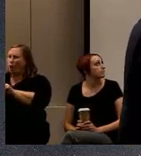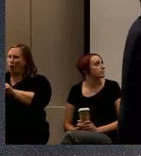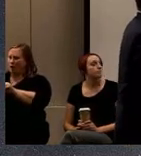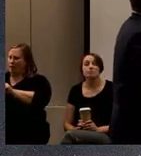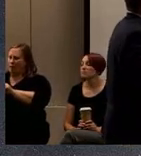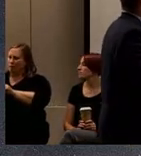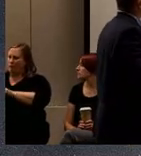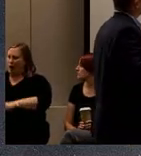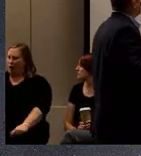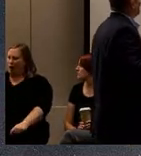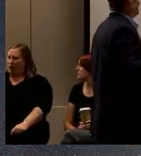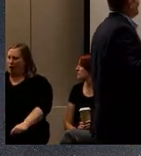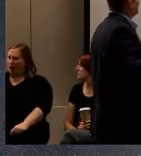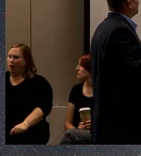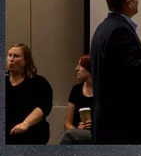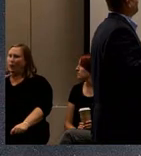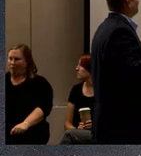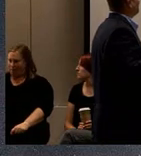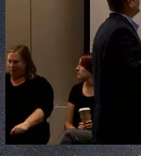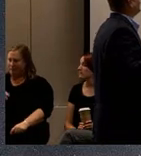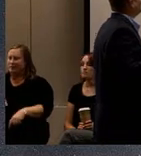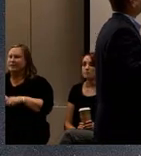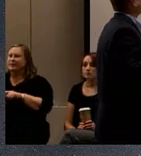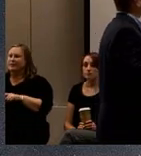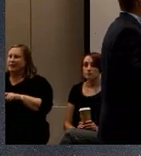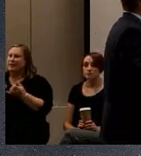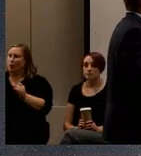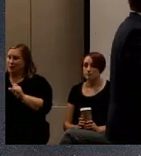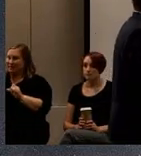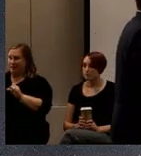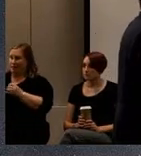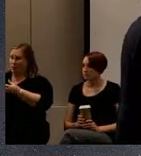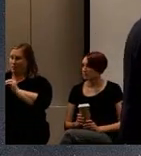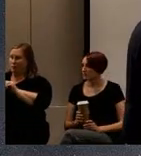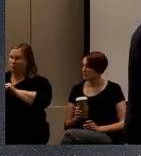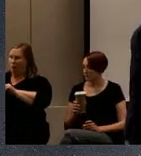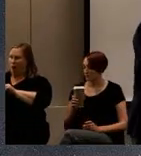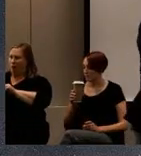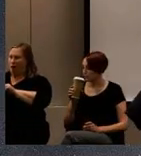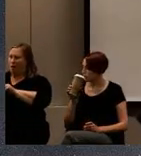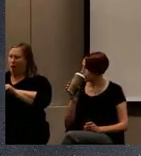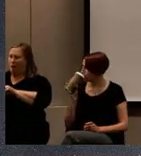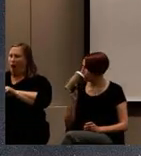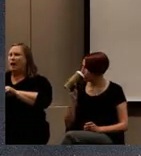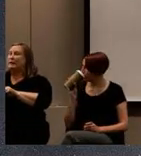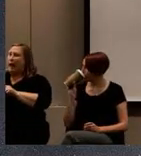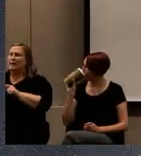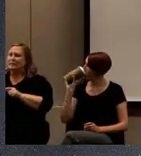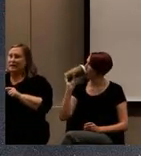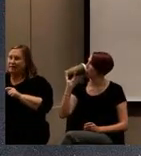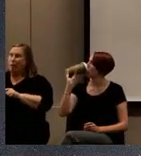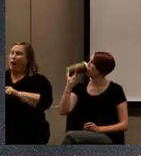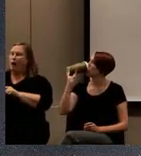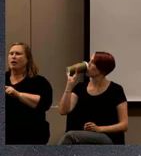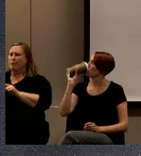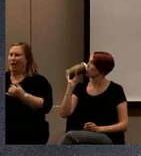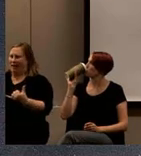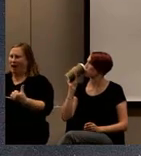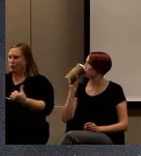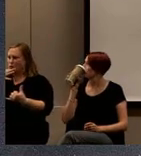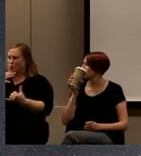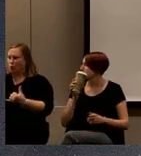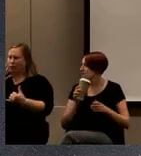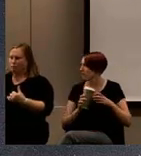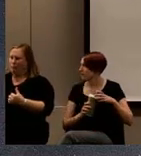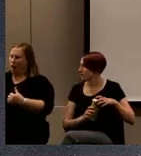population. And then we're still going to see those numbers going up, but not as significantly. So the reality that we're